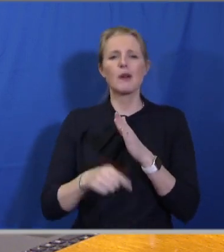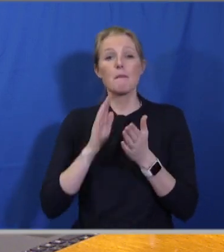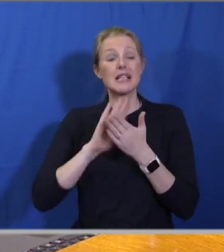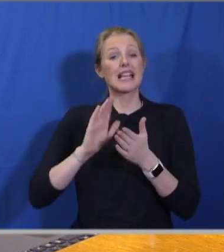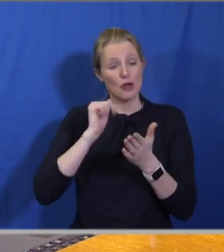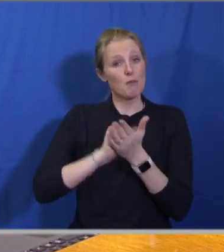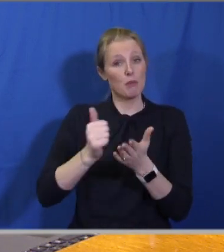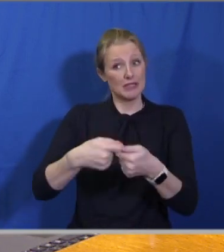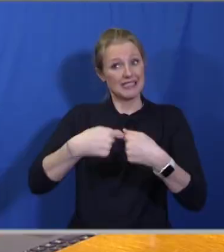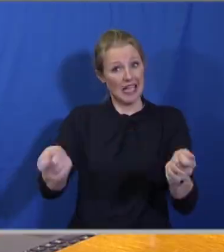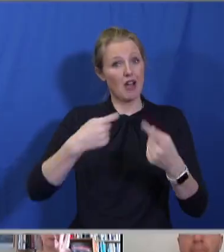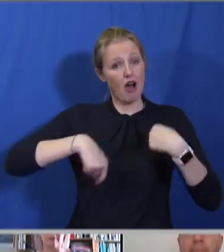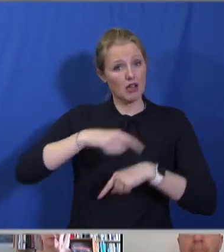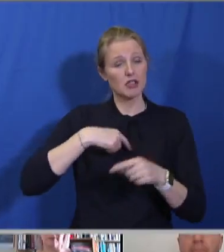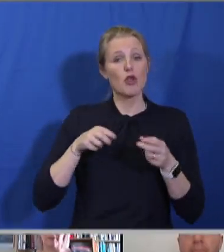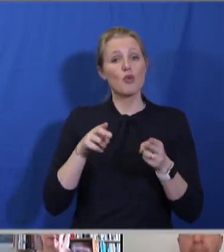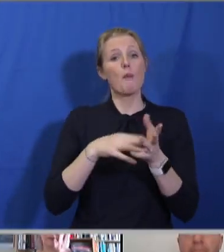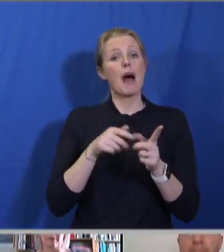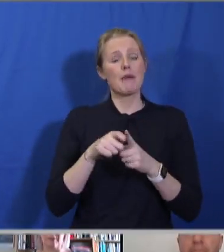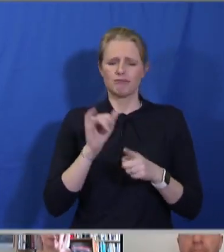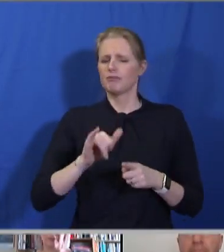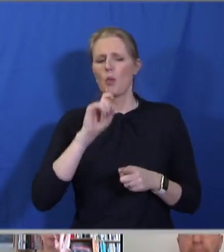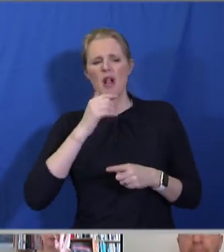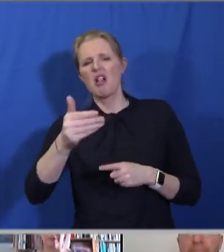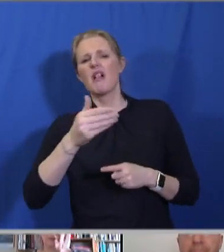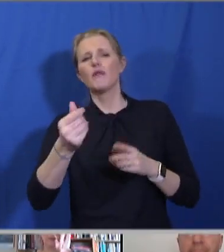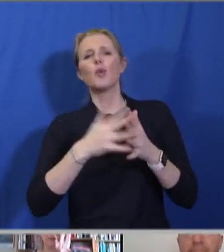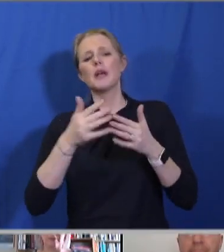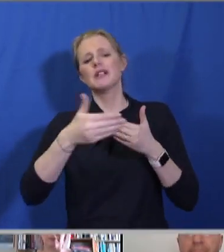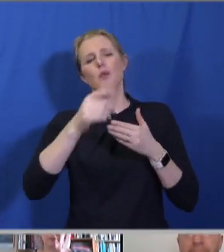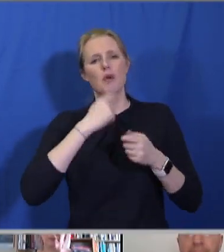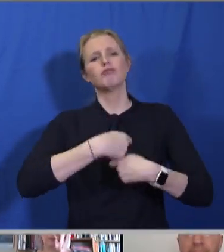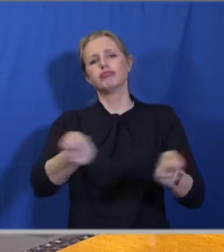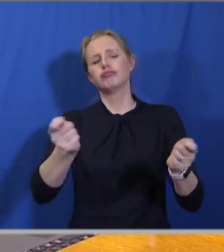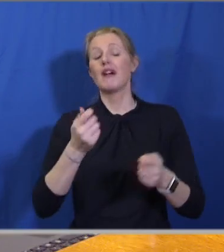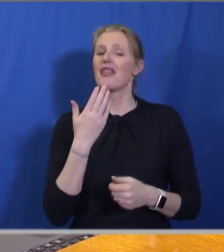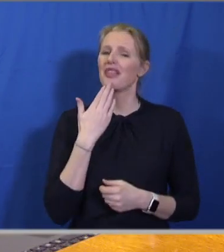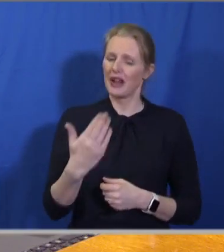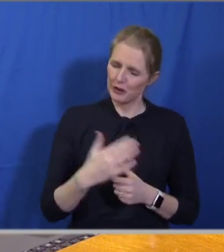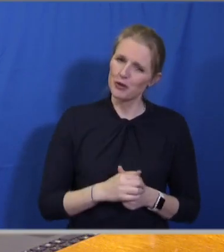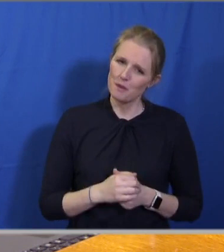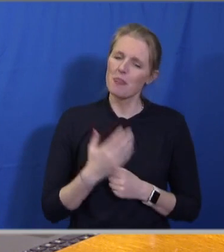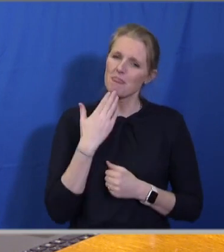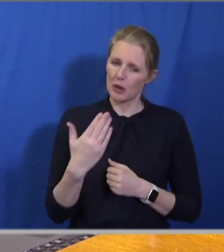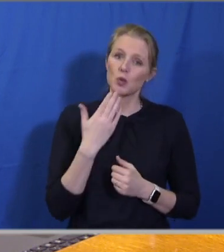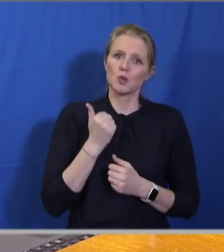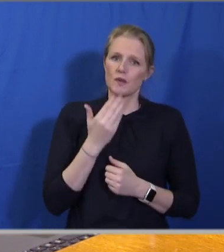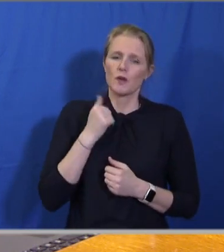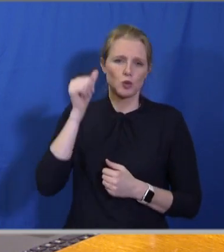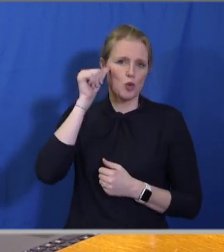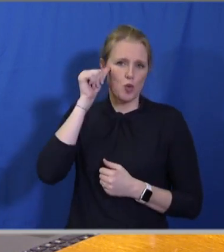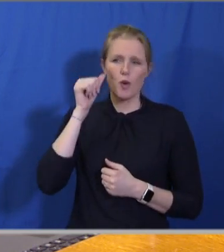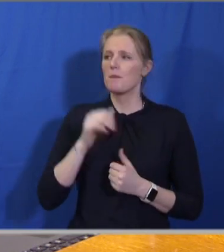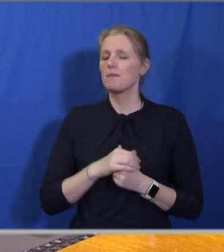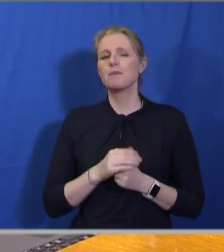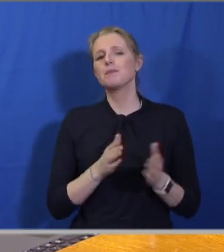can. I'd say in the next couple of weeks. Okay, thank you. That's useful. I'm going to go